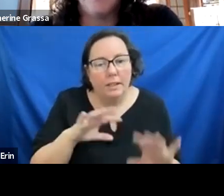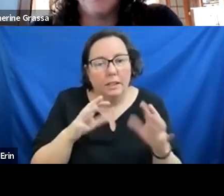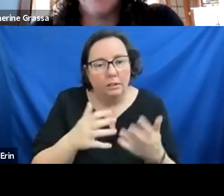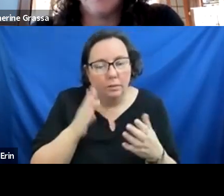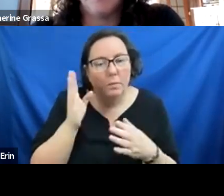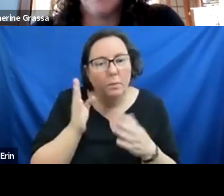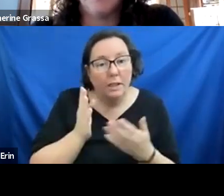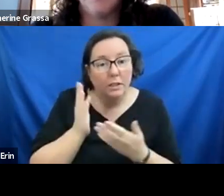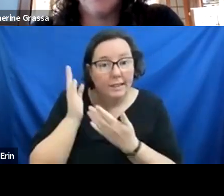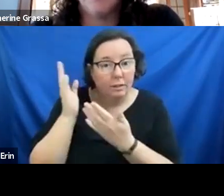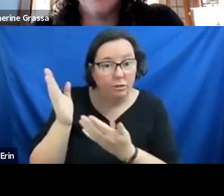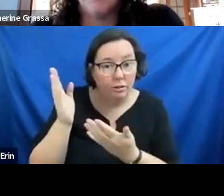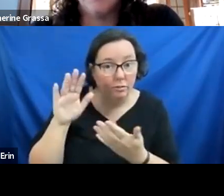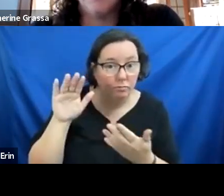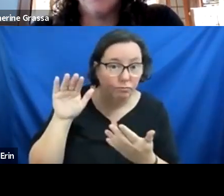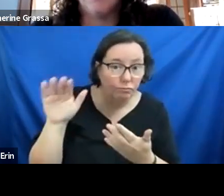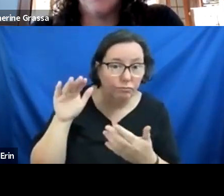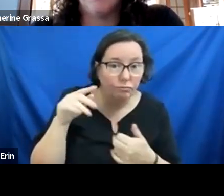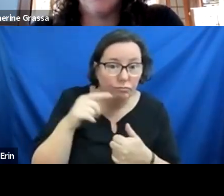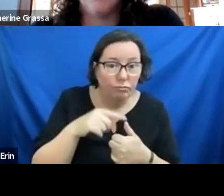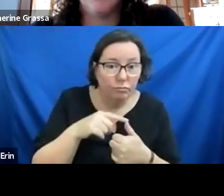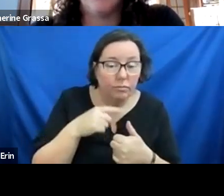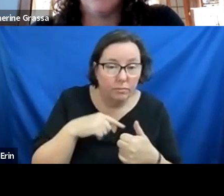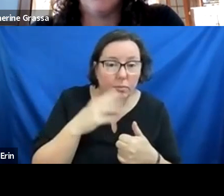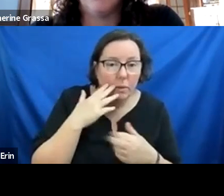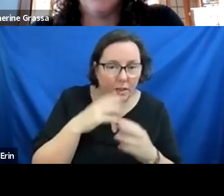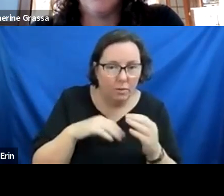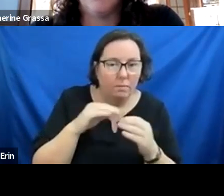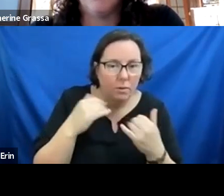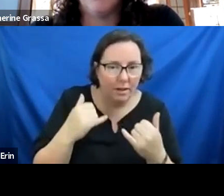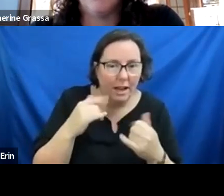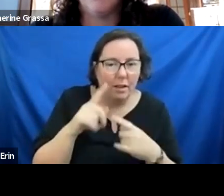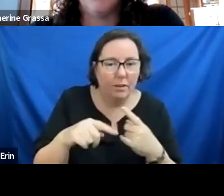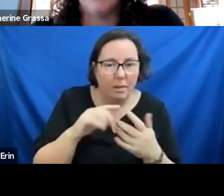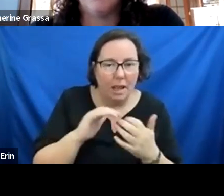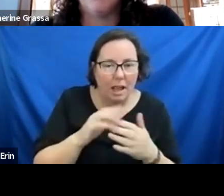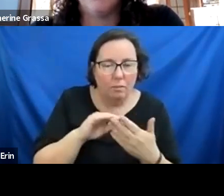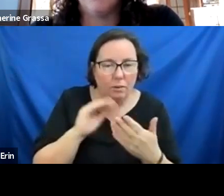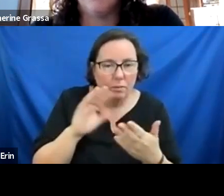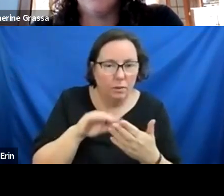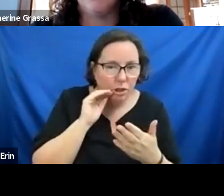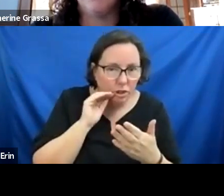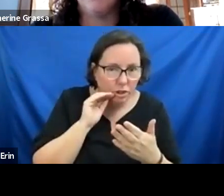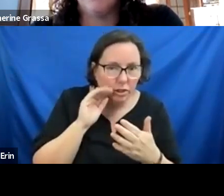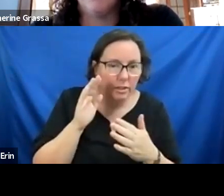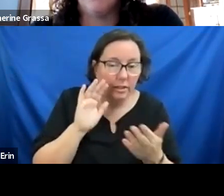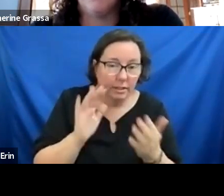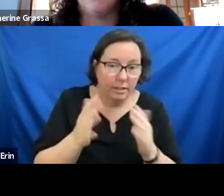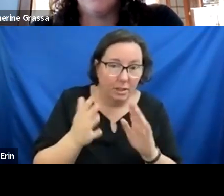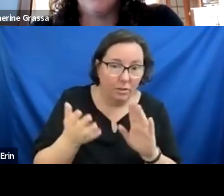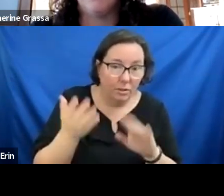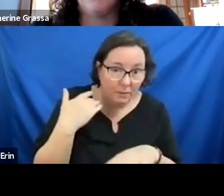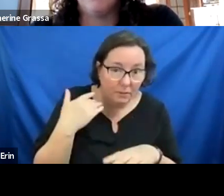suggest that we know a lot more now around how students learn, and we know a lot more